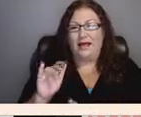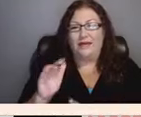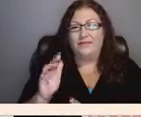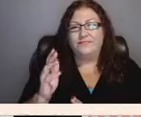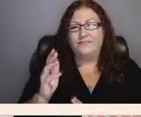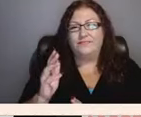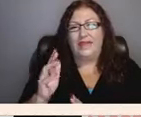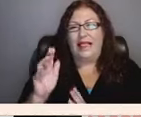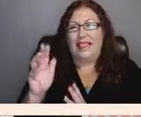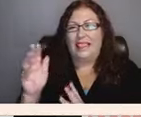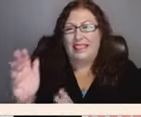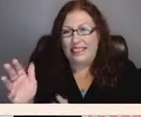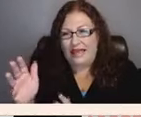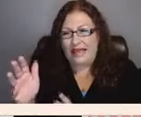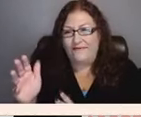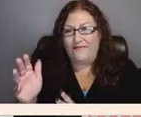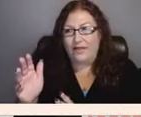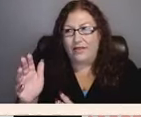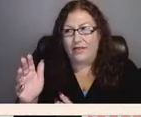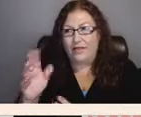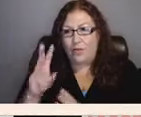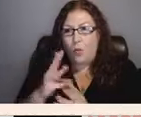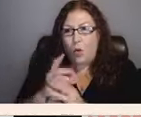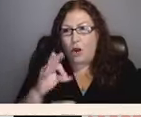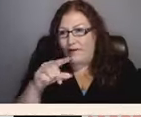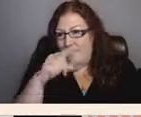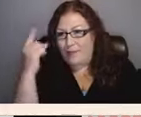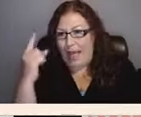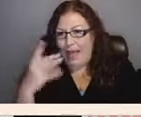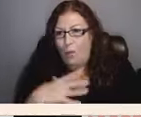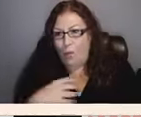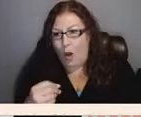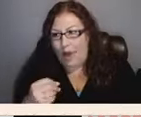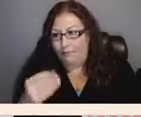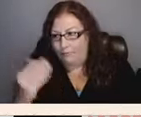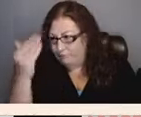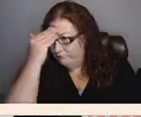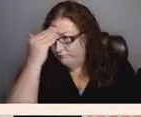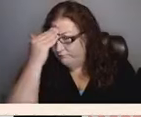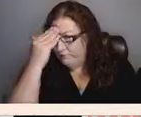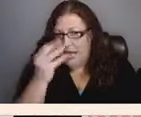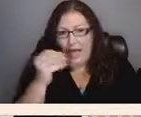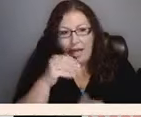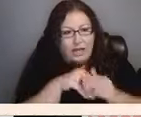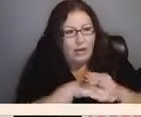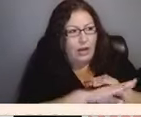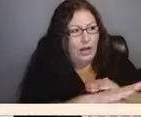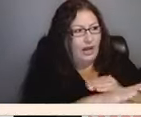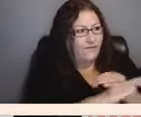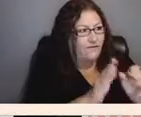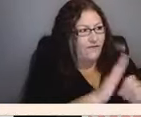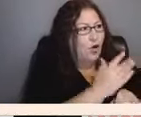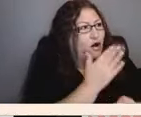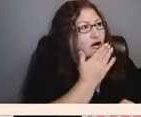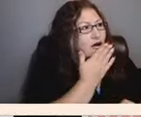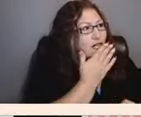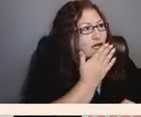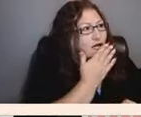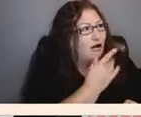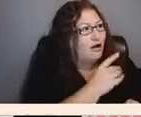leaving the world of black and white and entering into really the land of Oz of full color. And my whole world opened